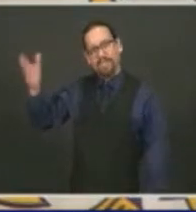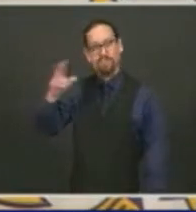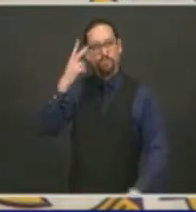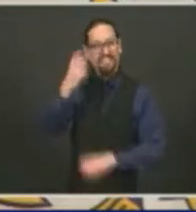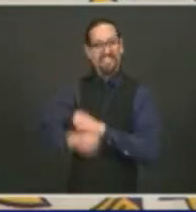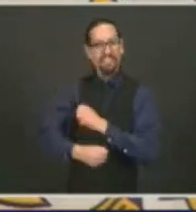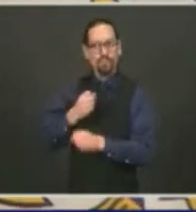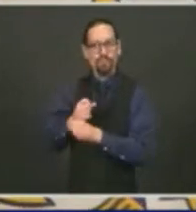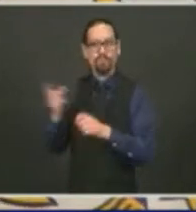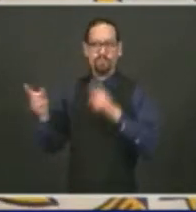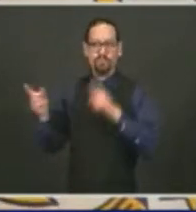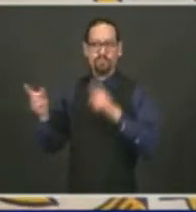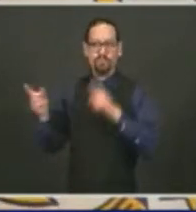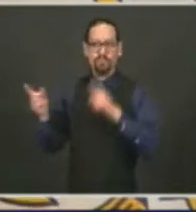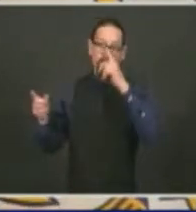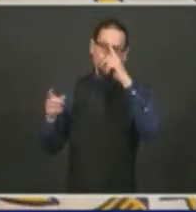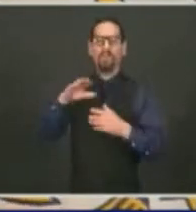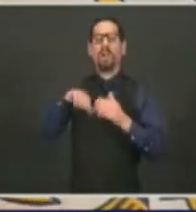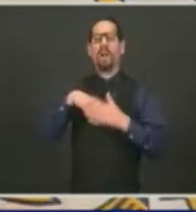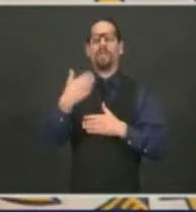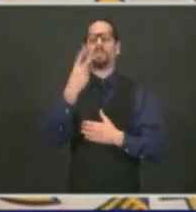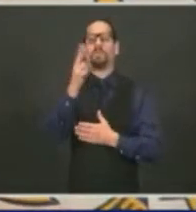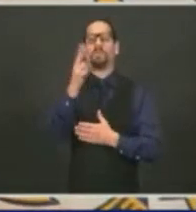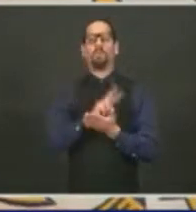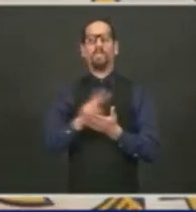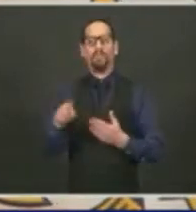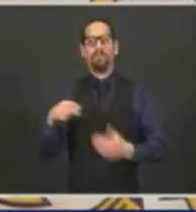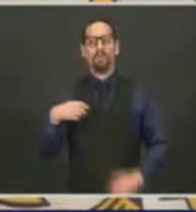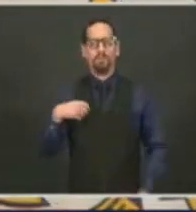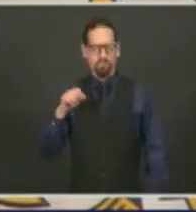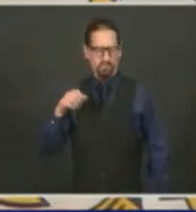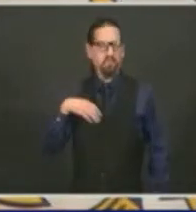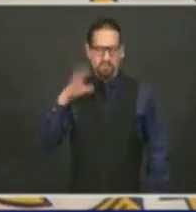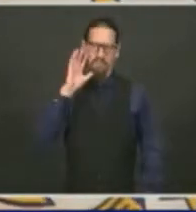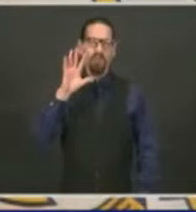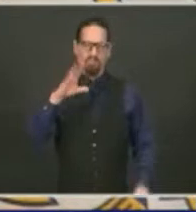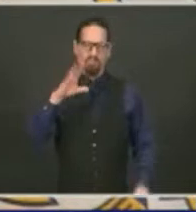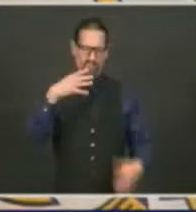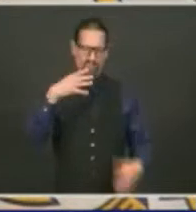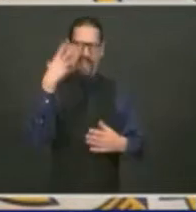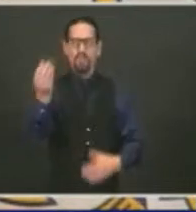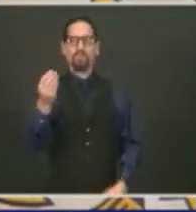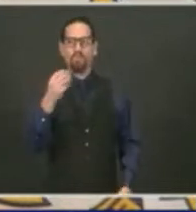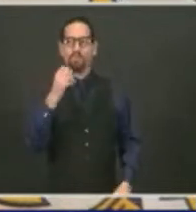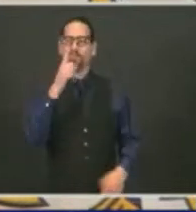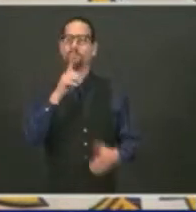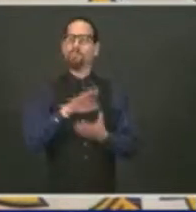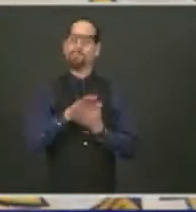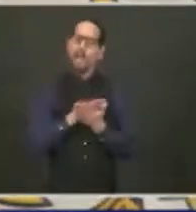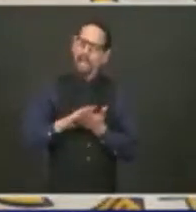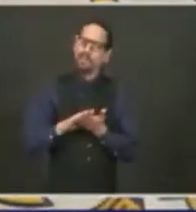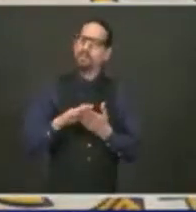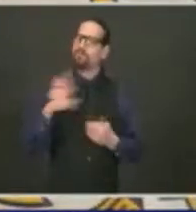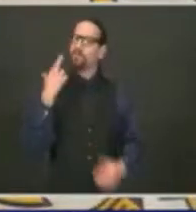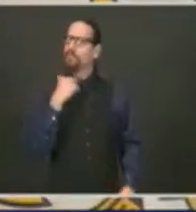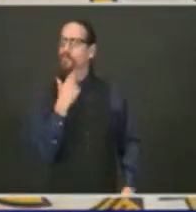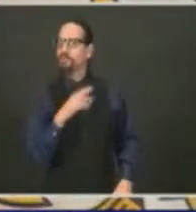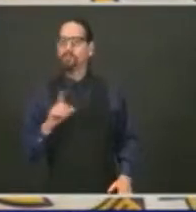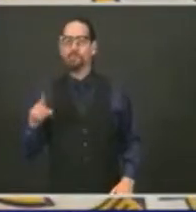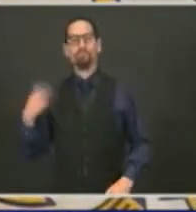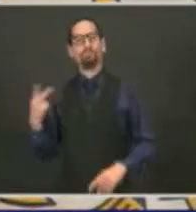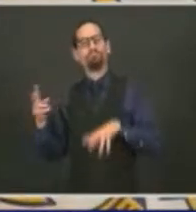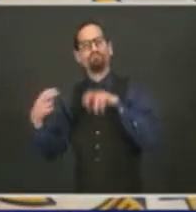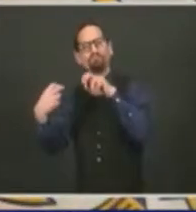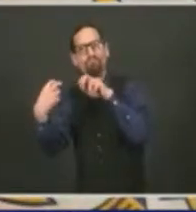the next 2 weeks. And we would dine. In other words, it'd be a nice restaurant, and we would do that. And I think it's possible. You just obligated